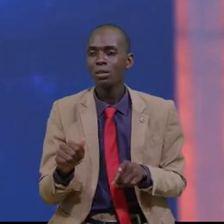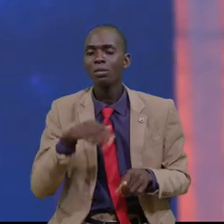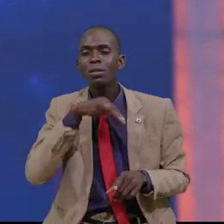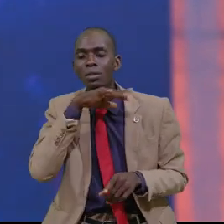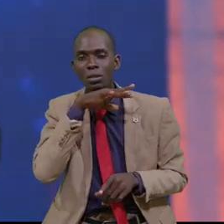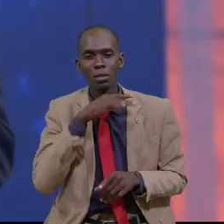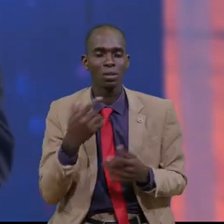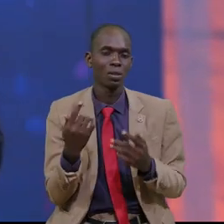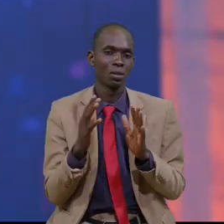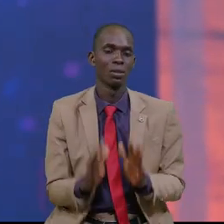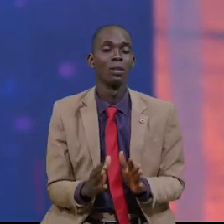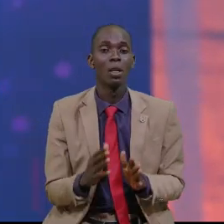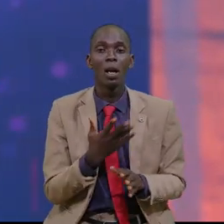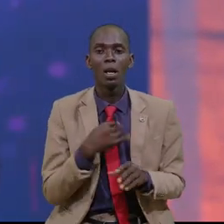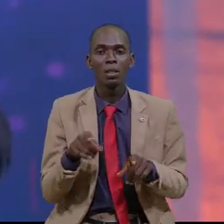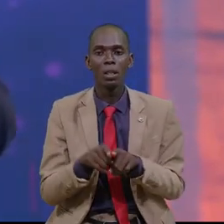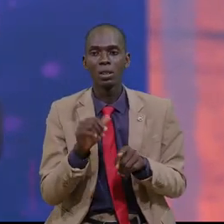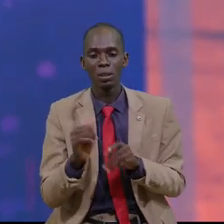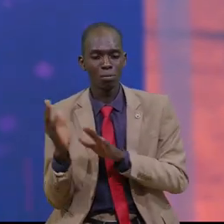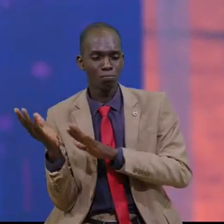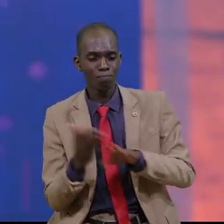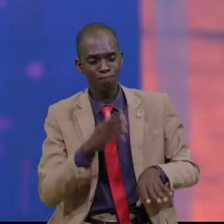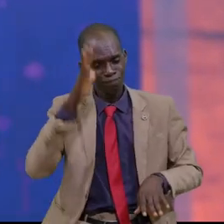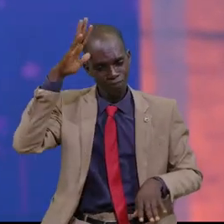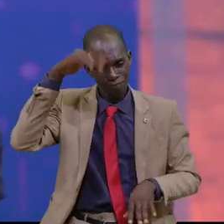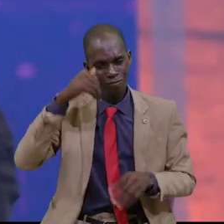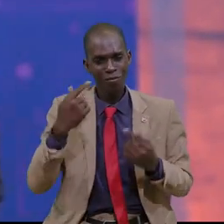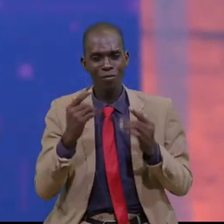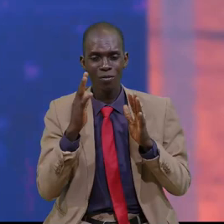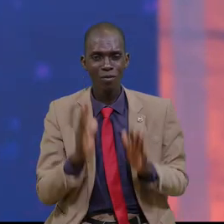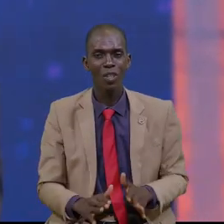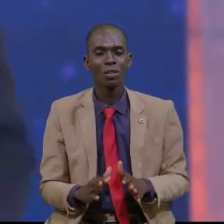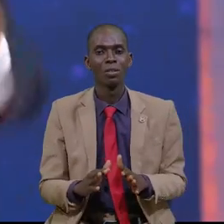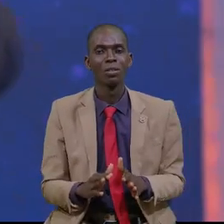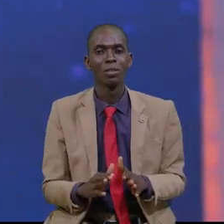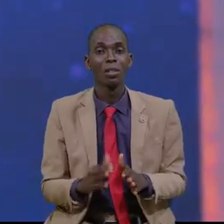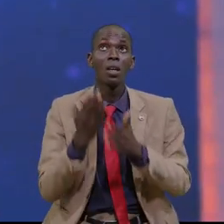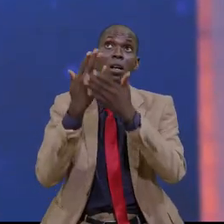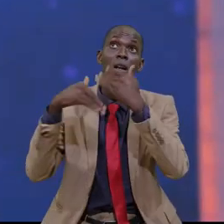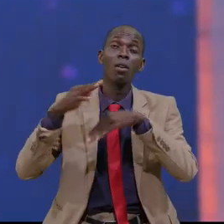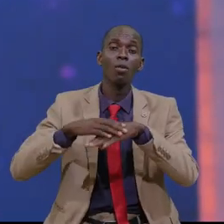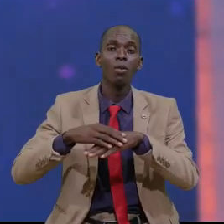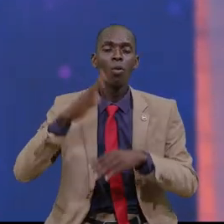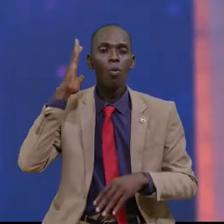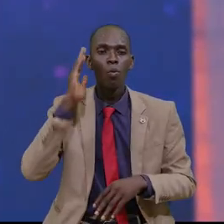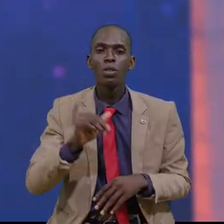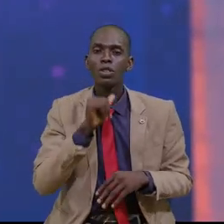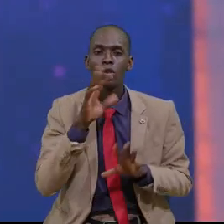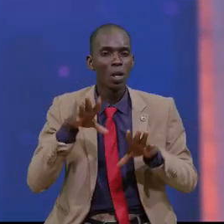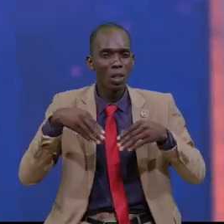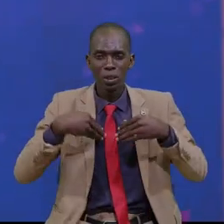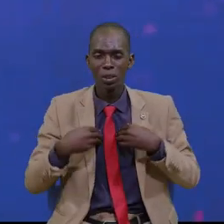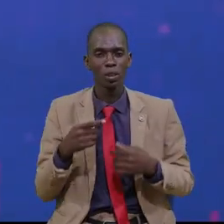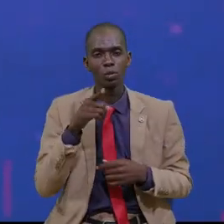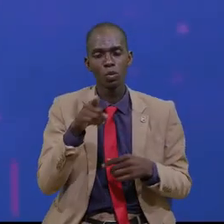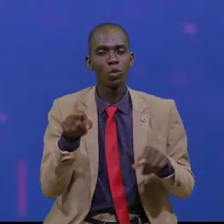an abandoned, adamant sinner, stubborn sinner. Heaven will not accept you just